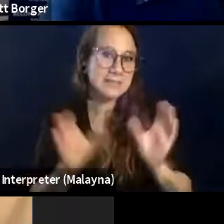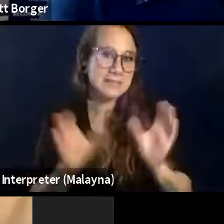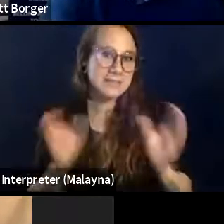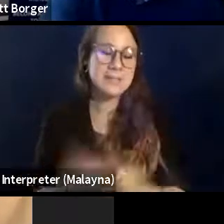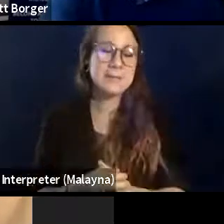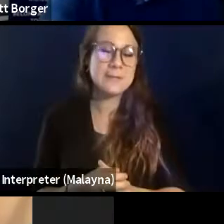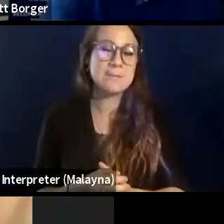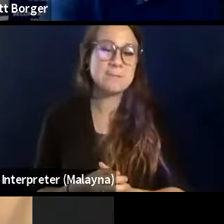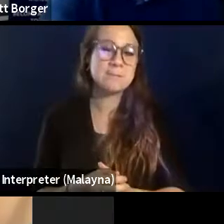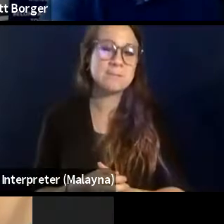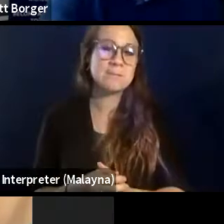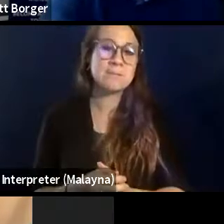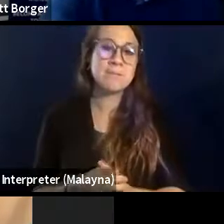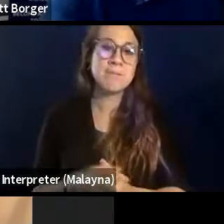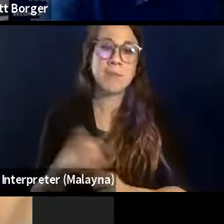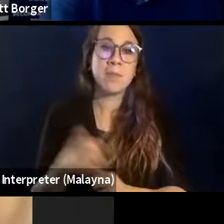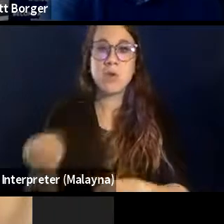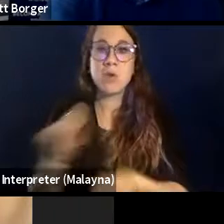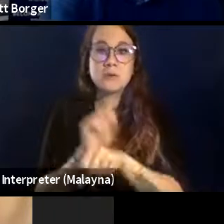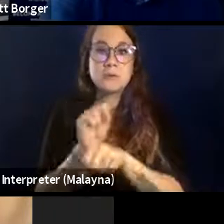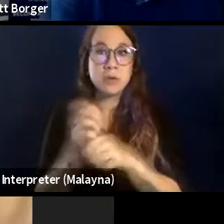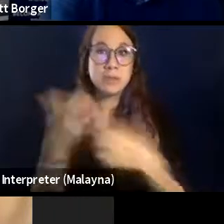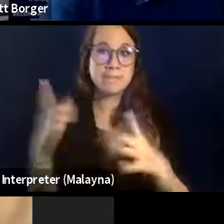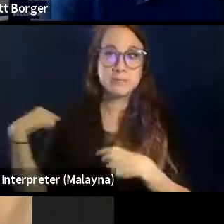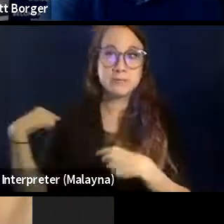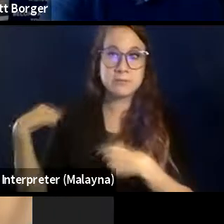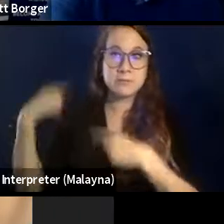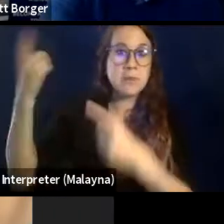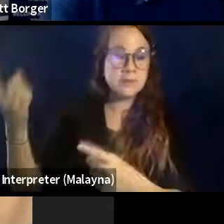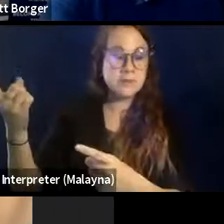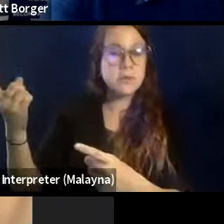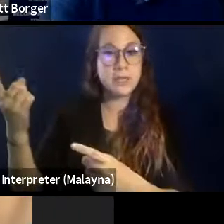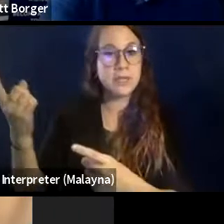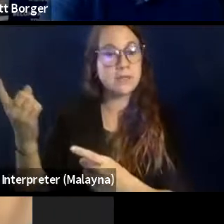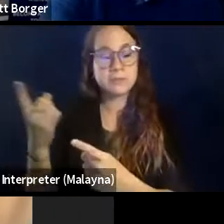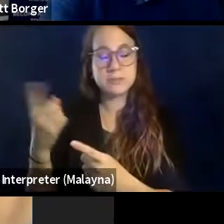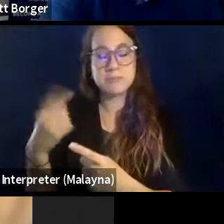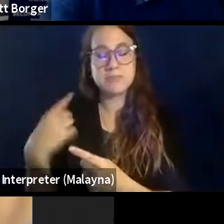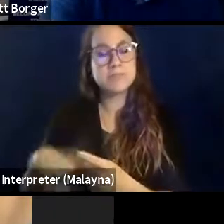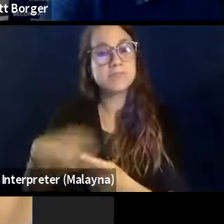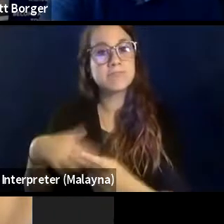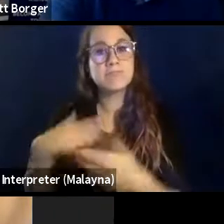work that you guys have already been doing in the community. It's much appreciated.